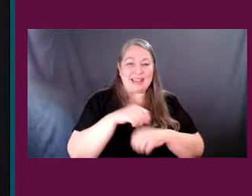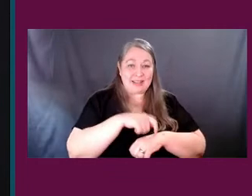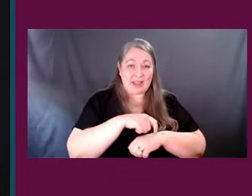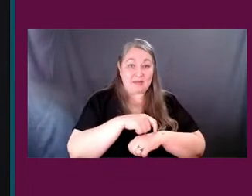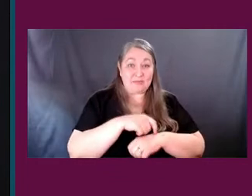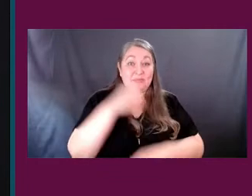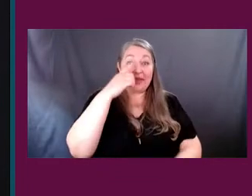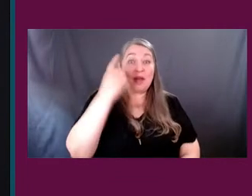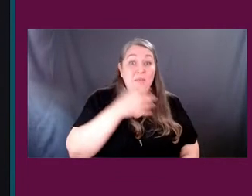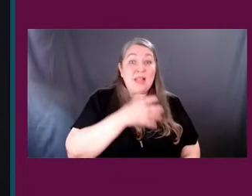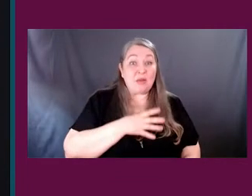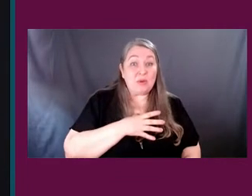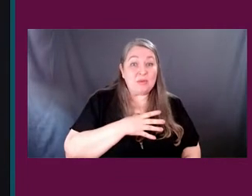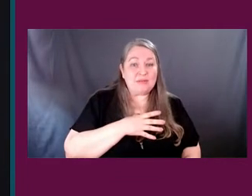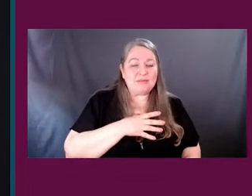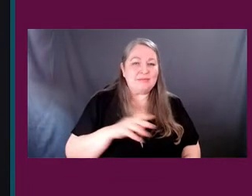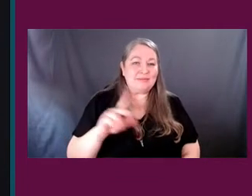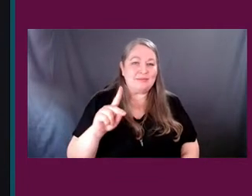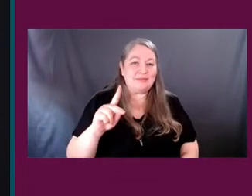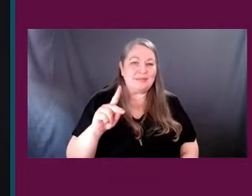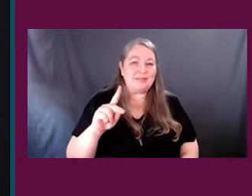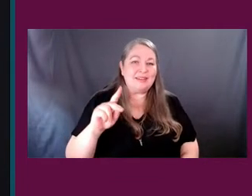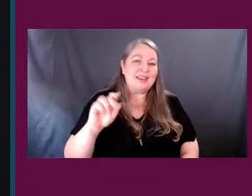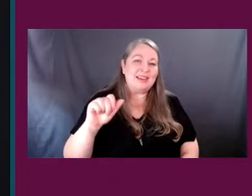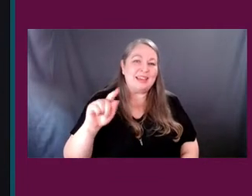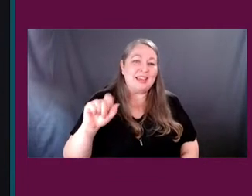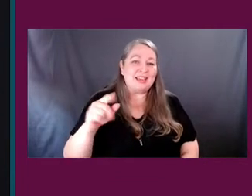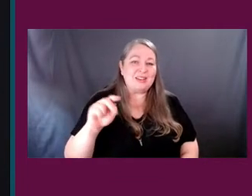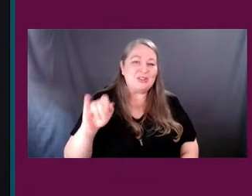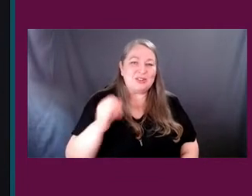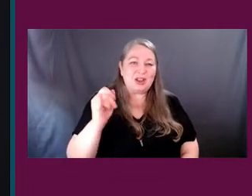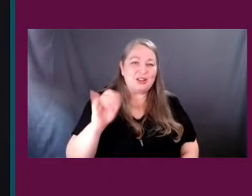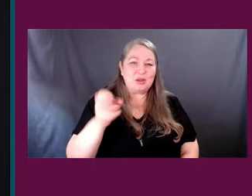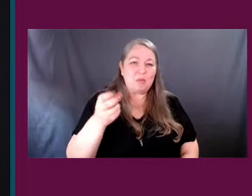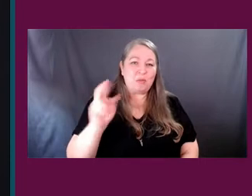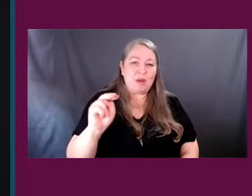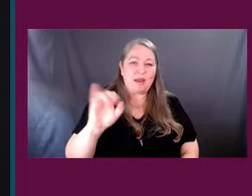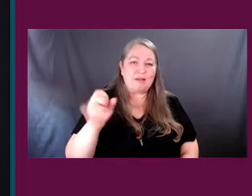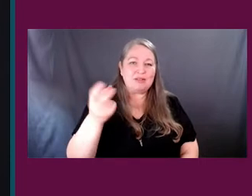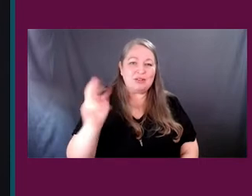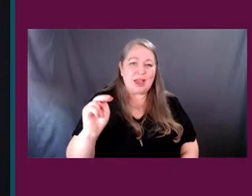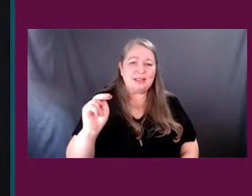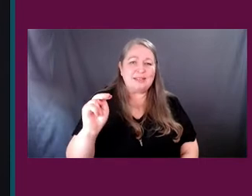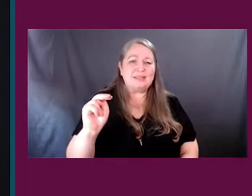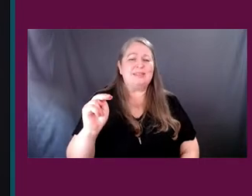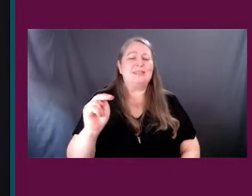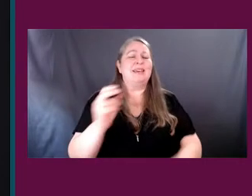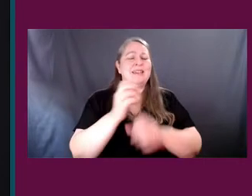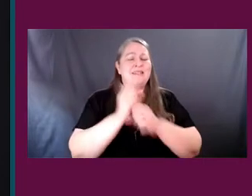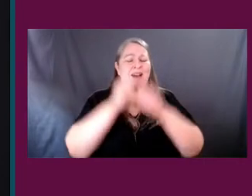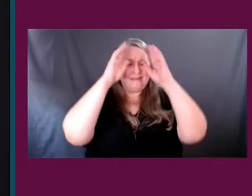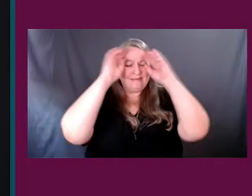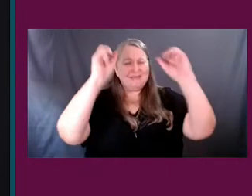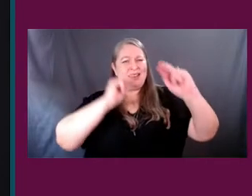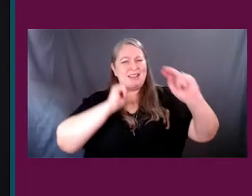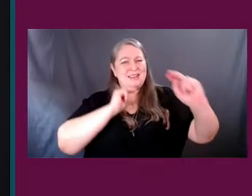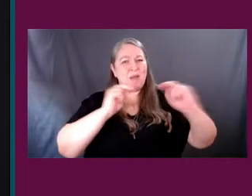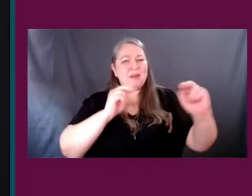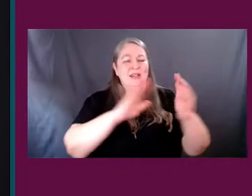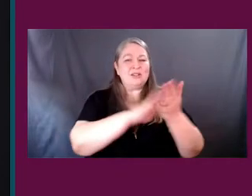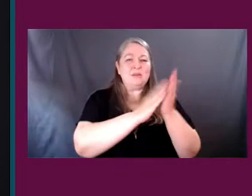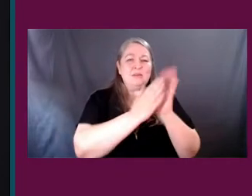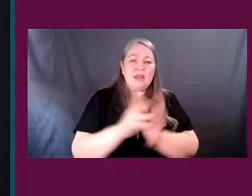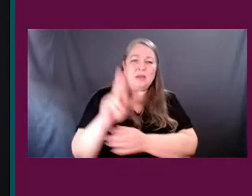woman, Ketanji Brown Jackson, who was nominated by the President of the United States to the U.S.